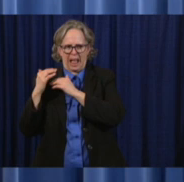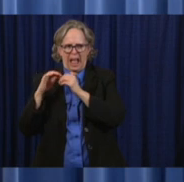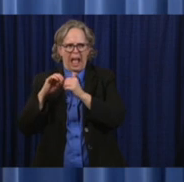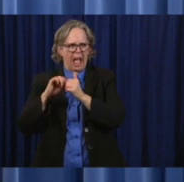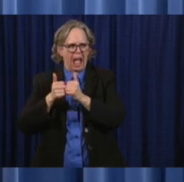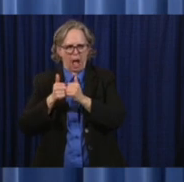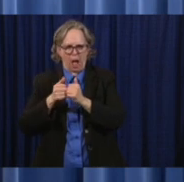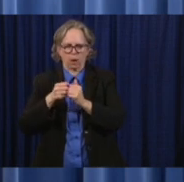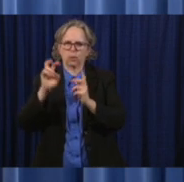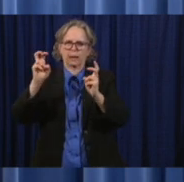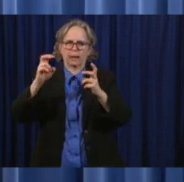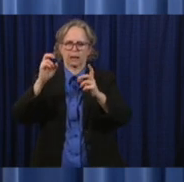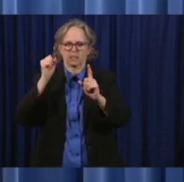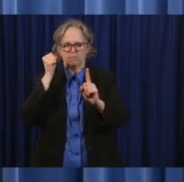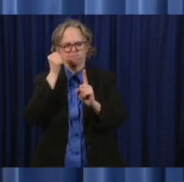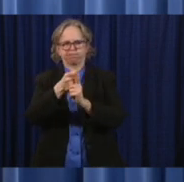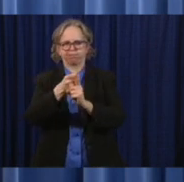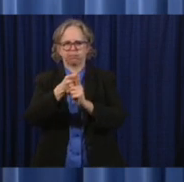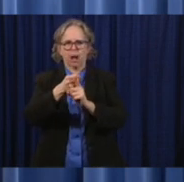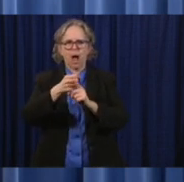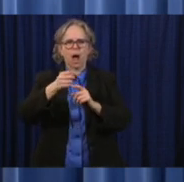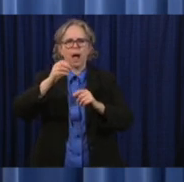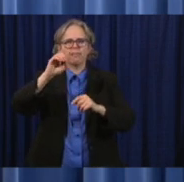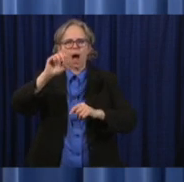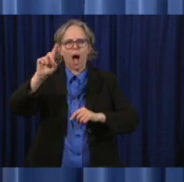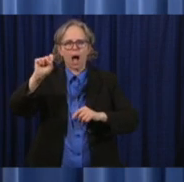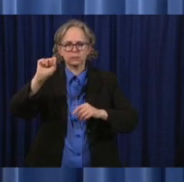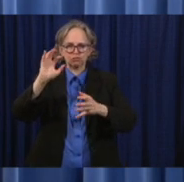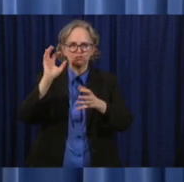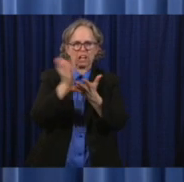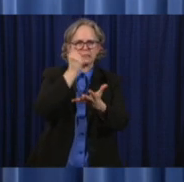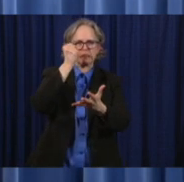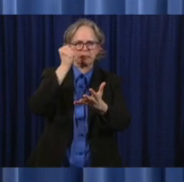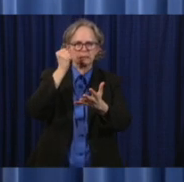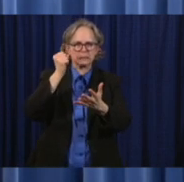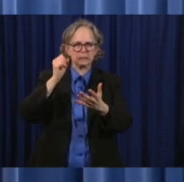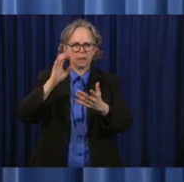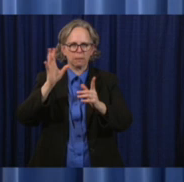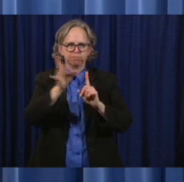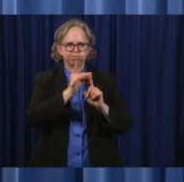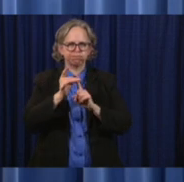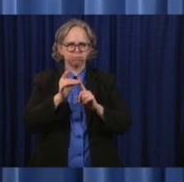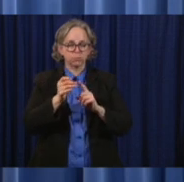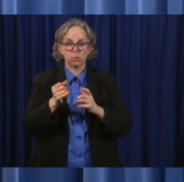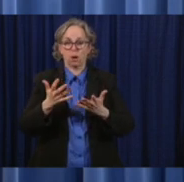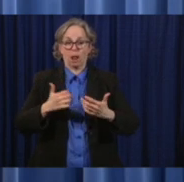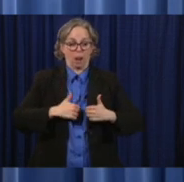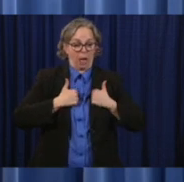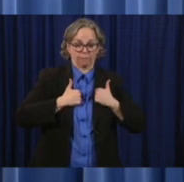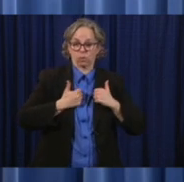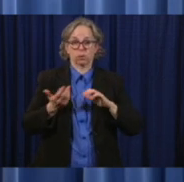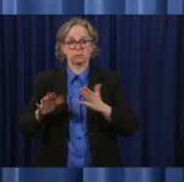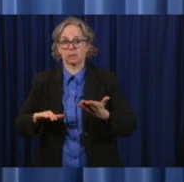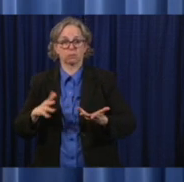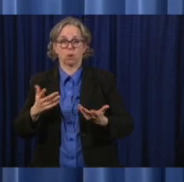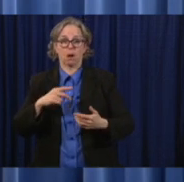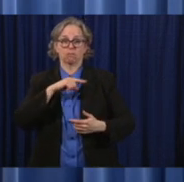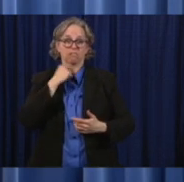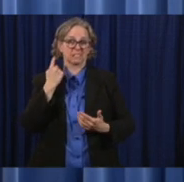Life has risk. The coronavirus presents a special risk, a dangerous risk, an unusual